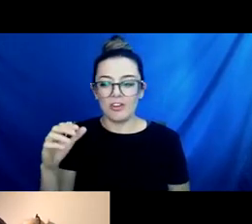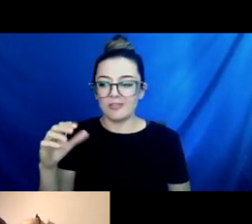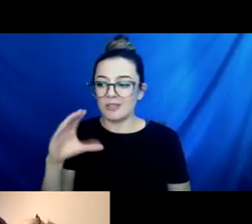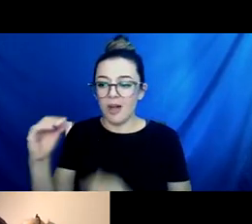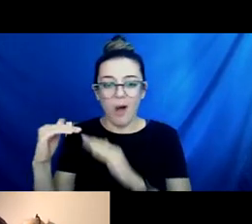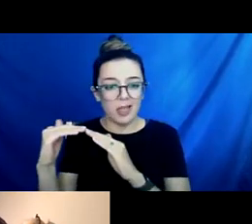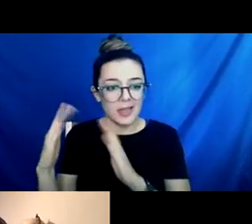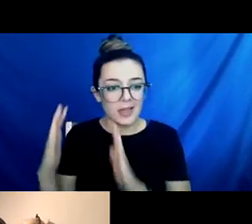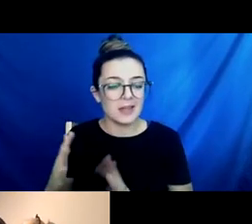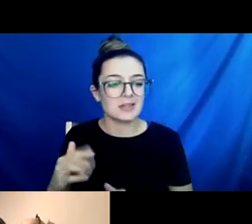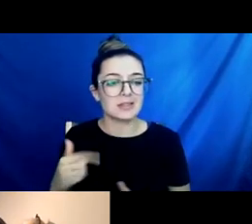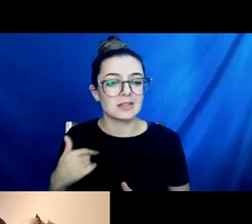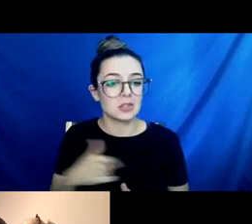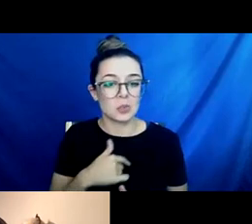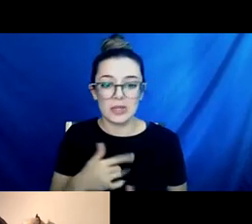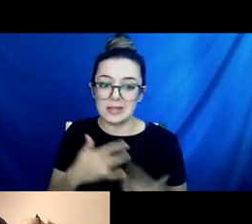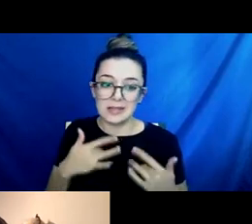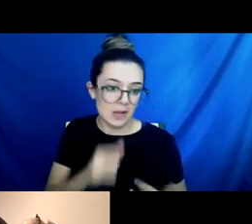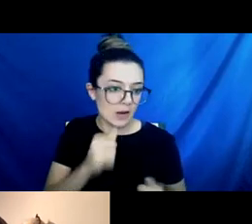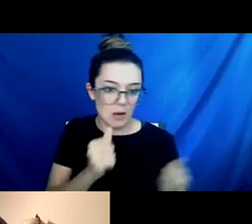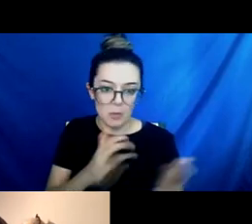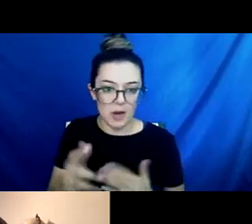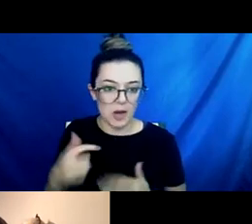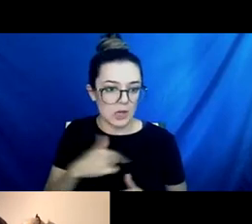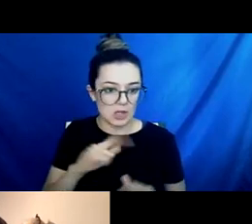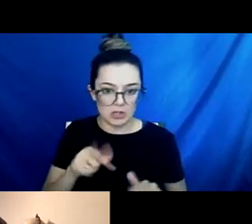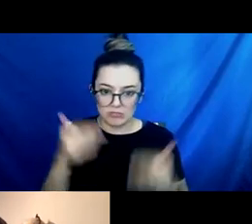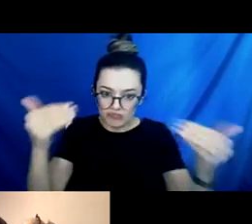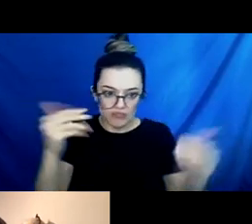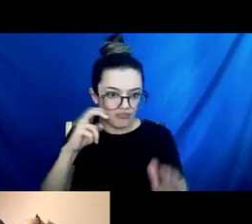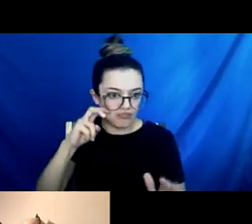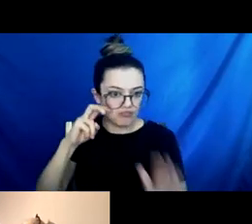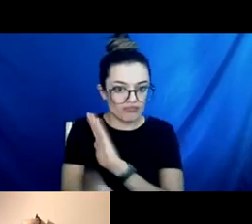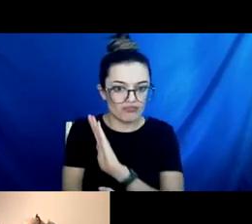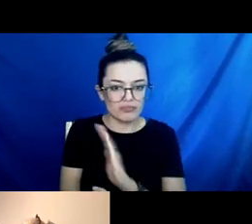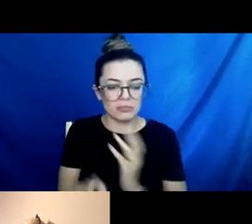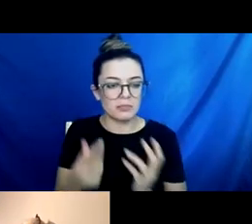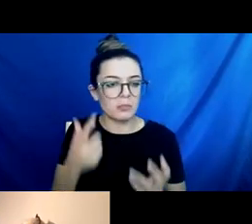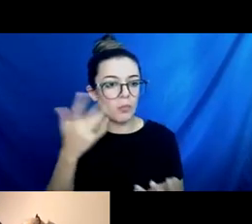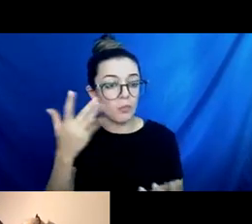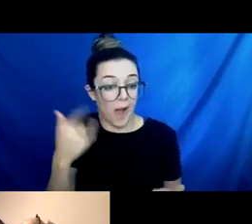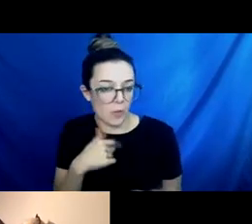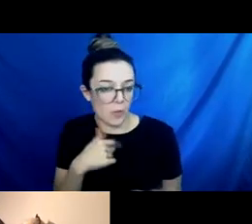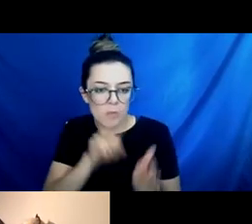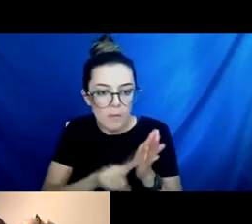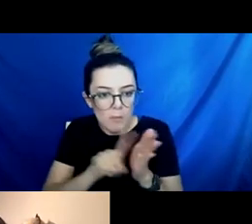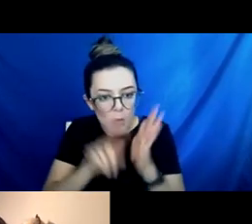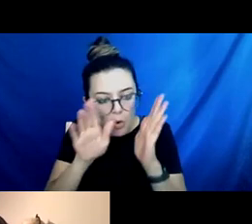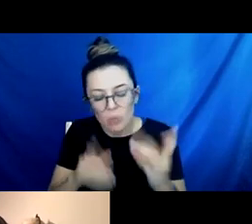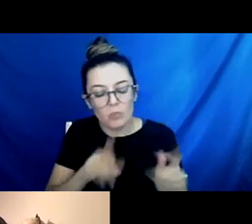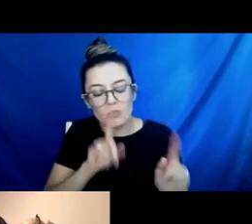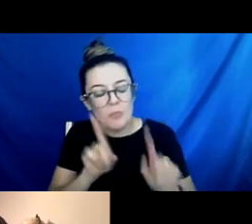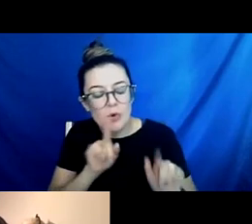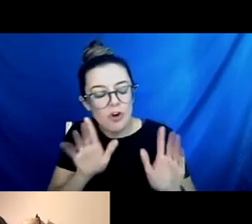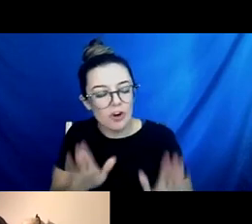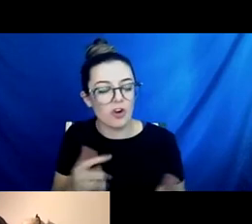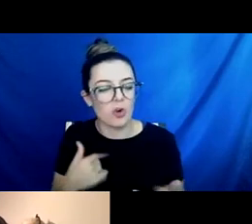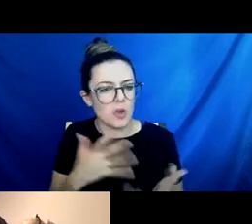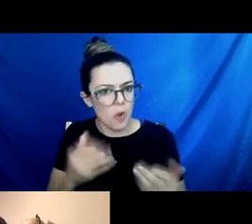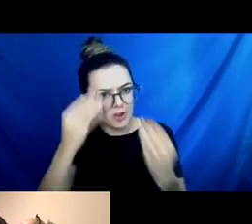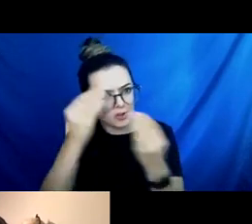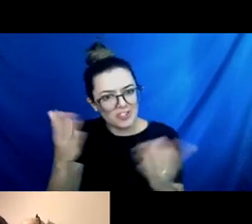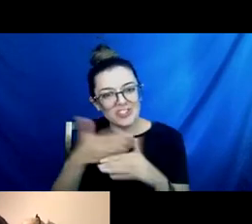prepared for it. You just kind of dive in because you're a reporter and you want to get the story and you want to tell the story. And I did it so many